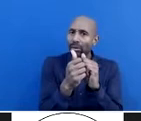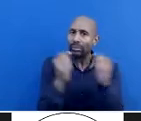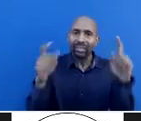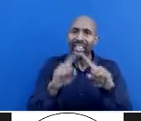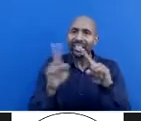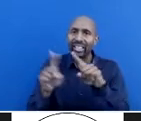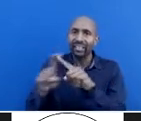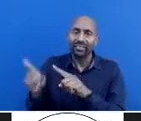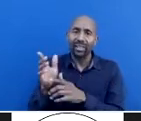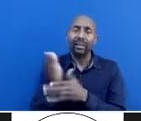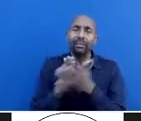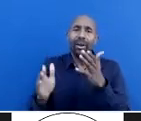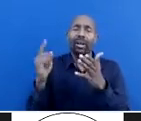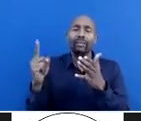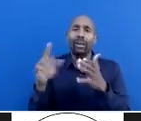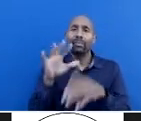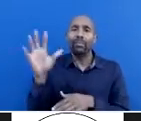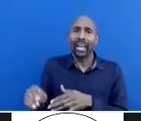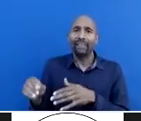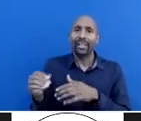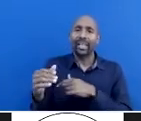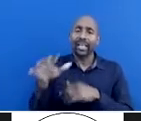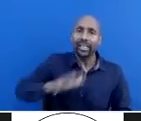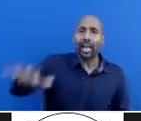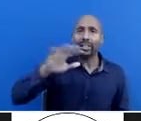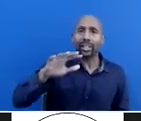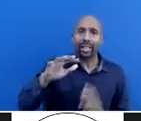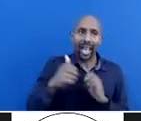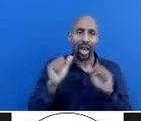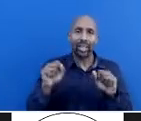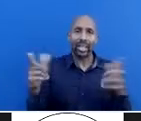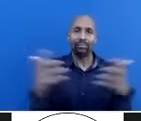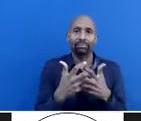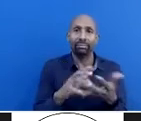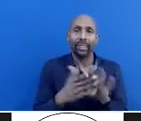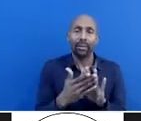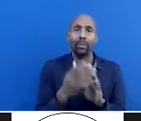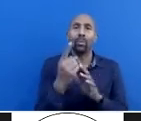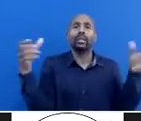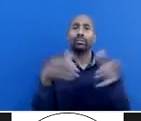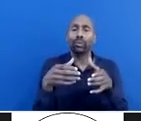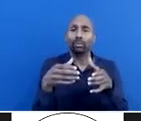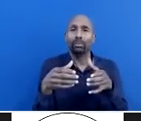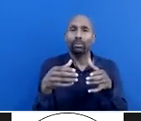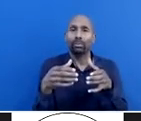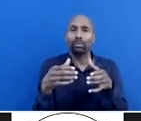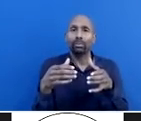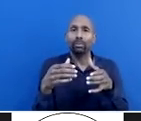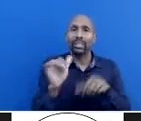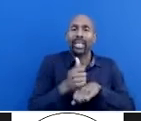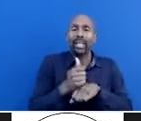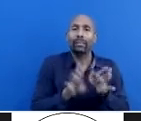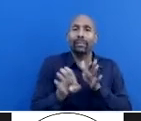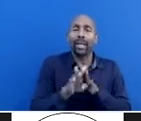African continent, going to become a single people? How were they going to forge a common identity out of the